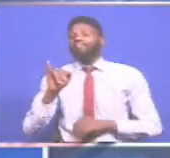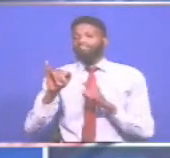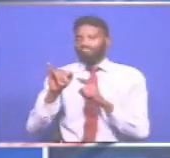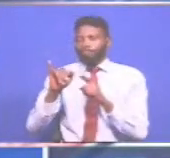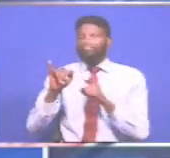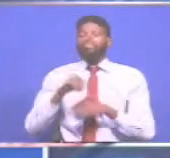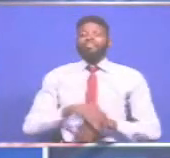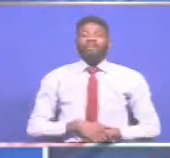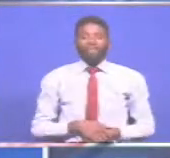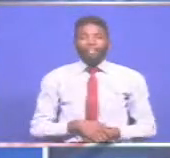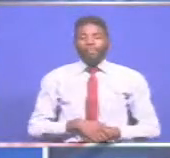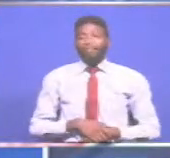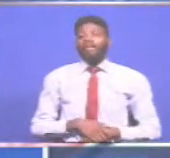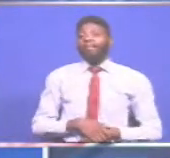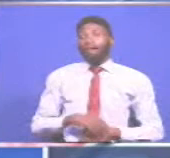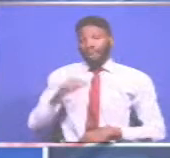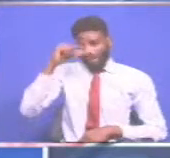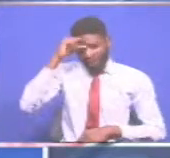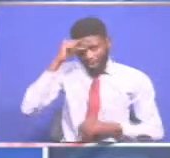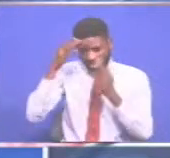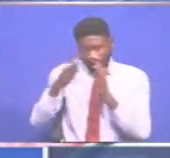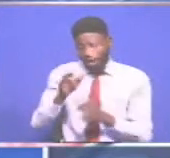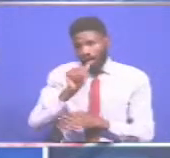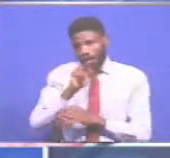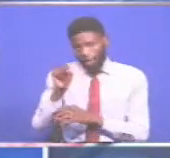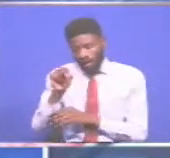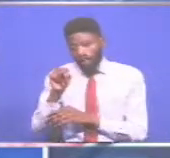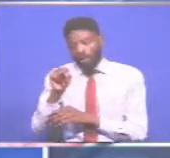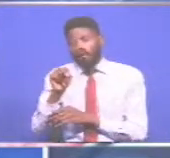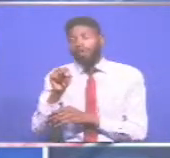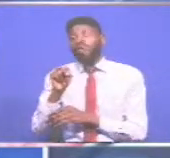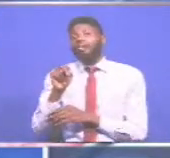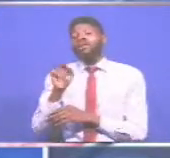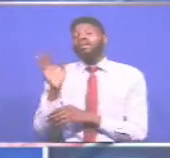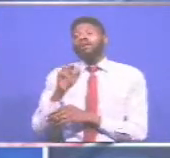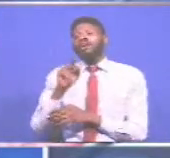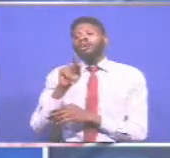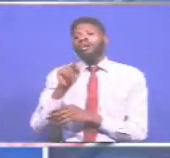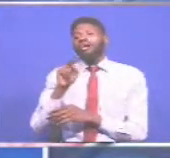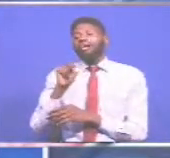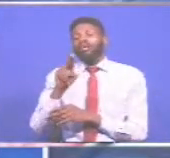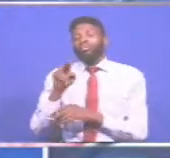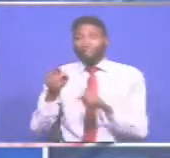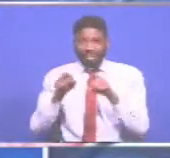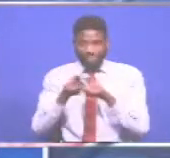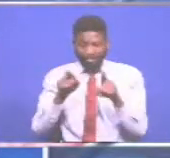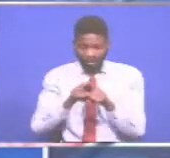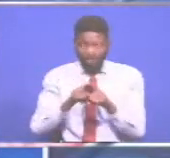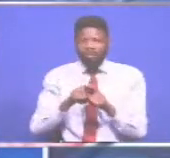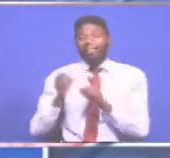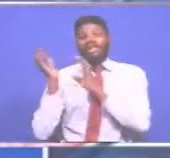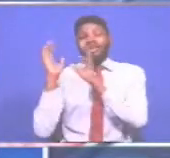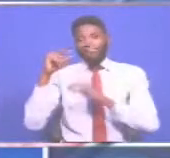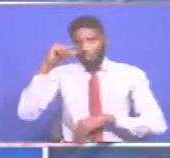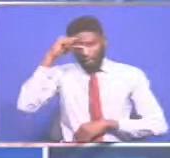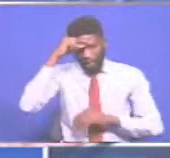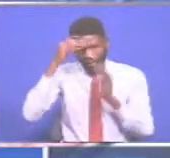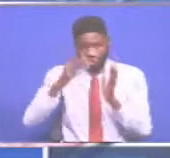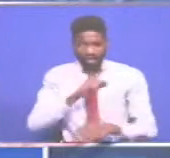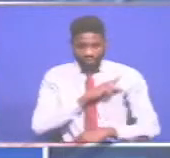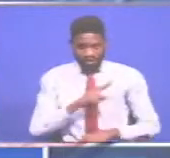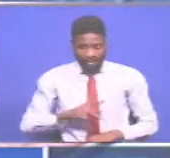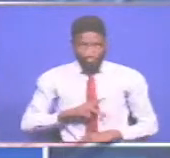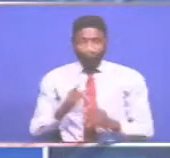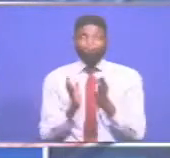County Governor Anne Kananu and Kilifi Governor Amason Kingi have separately commended members of Parliament for standing